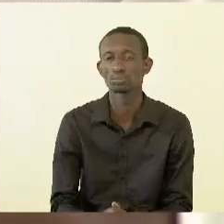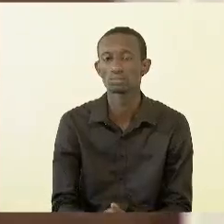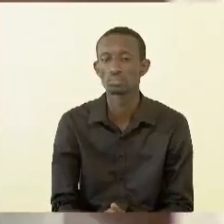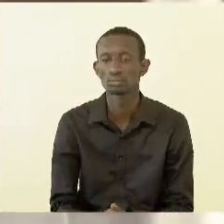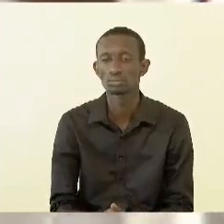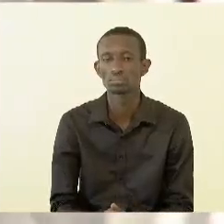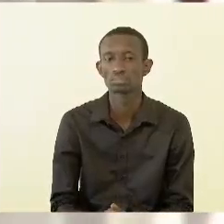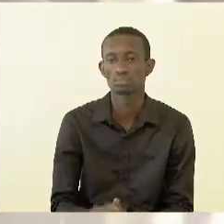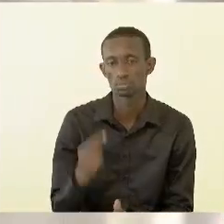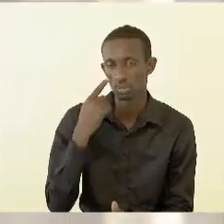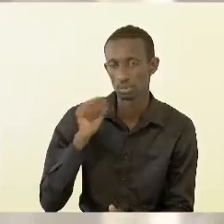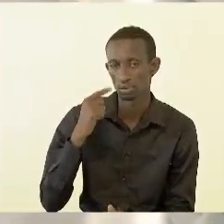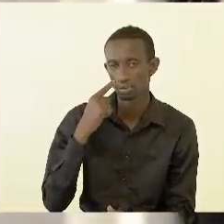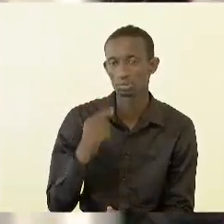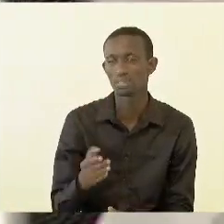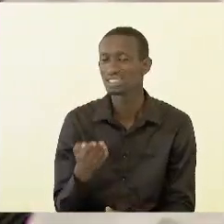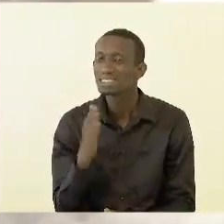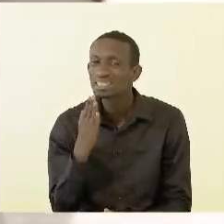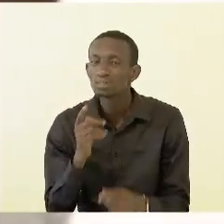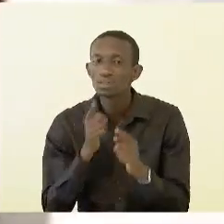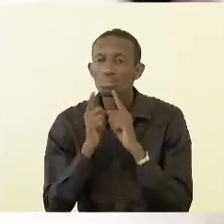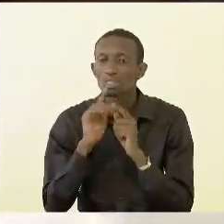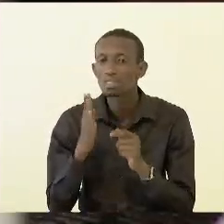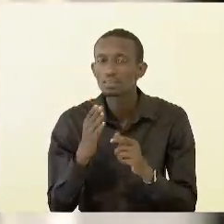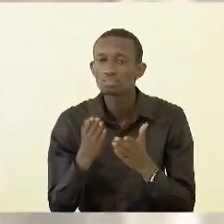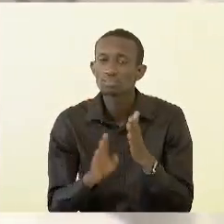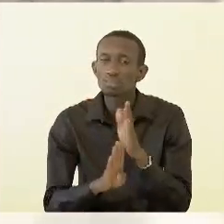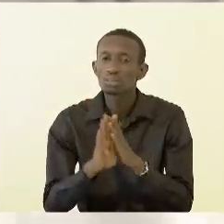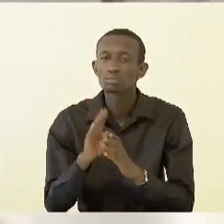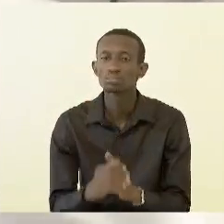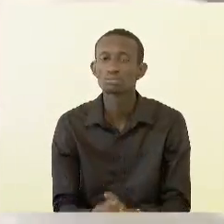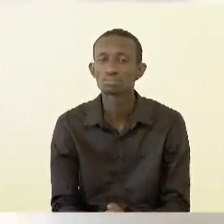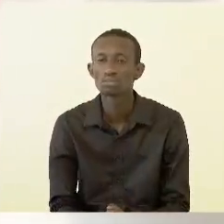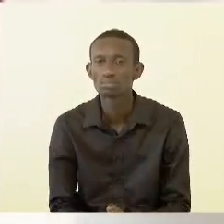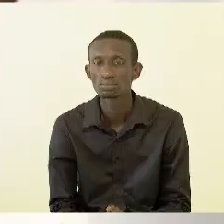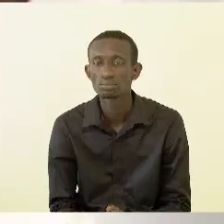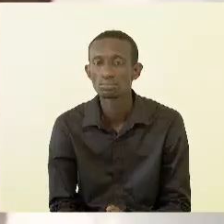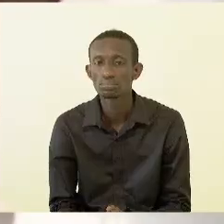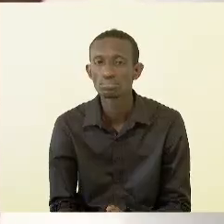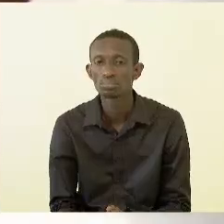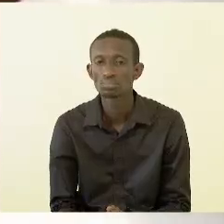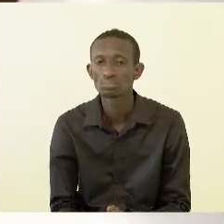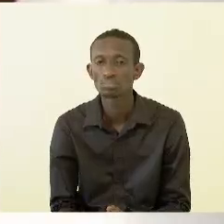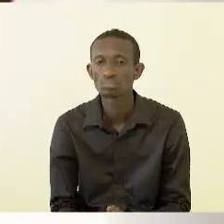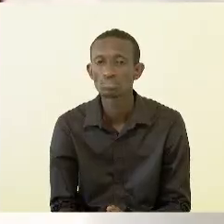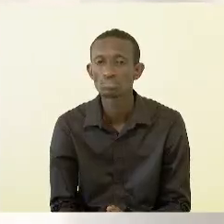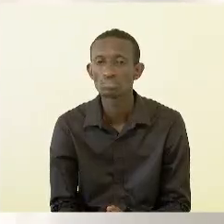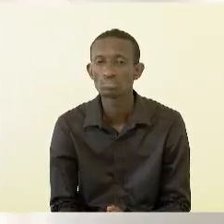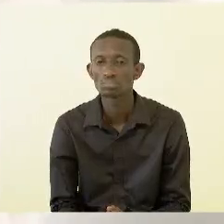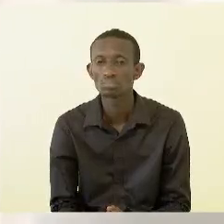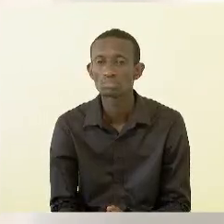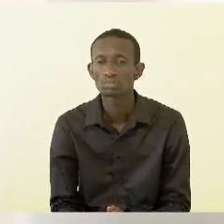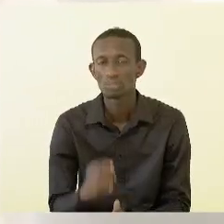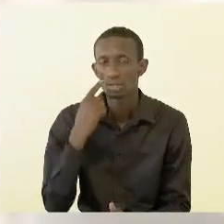look at it, there is some green color that is coming. Look at this. Look at the